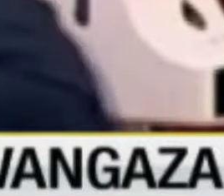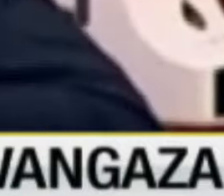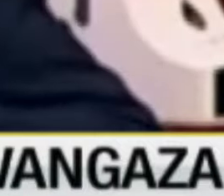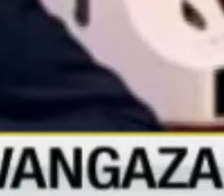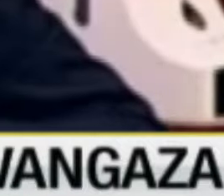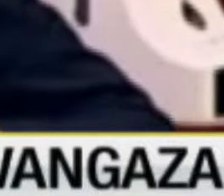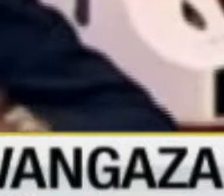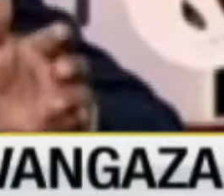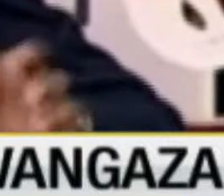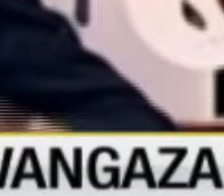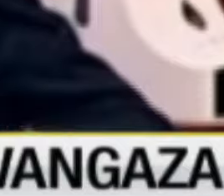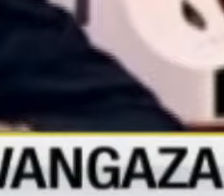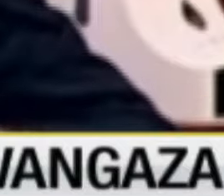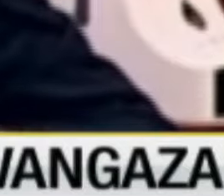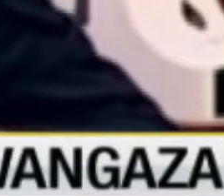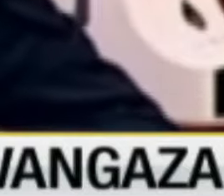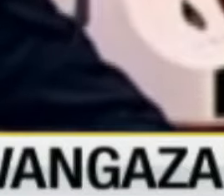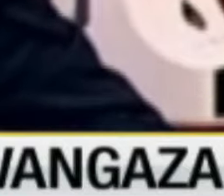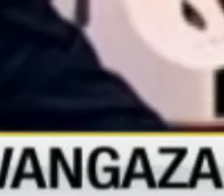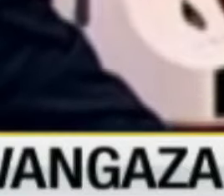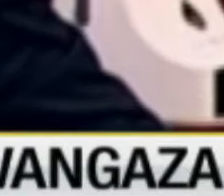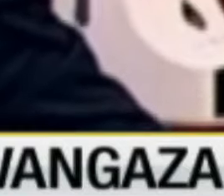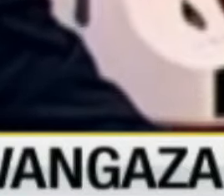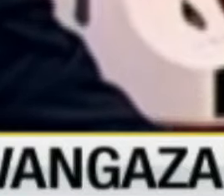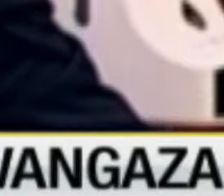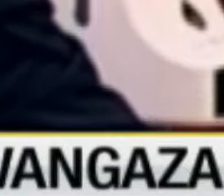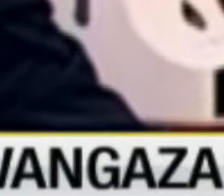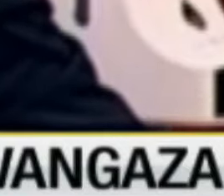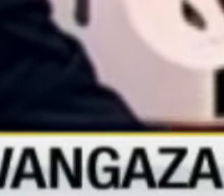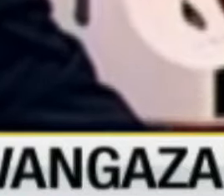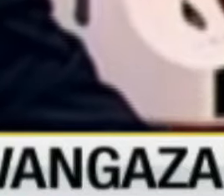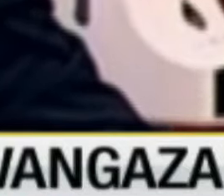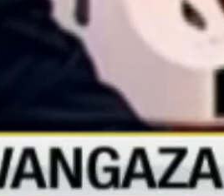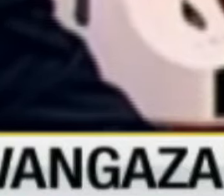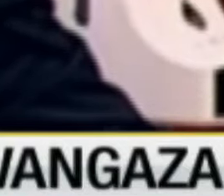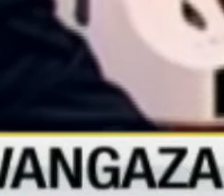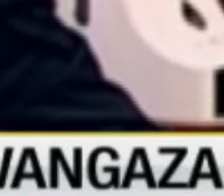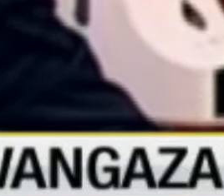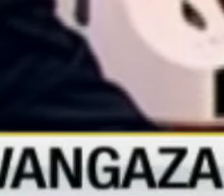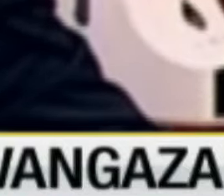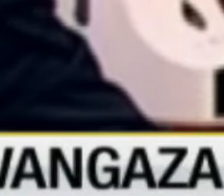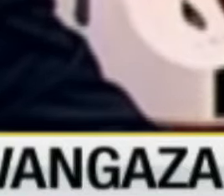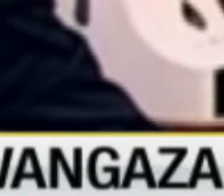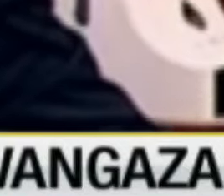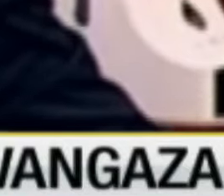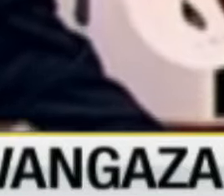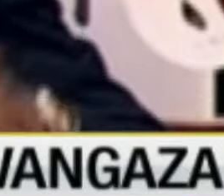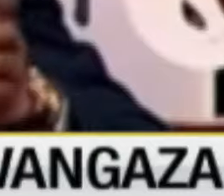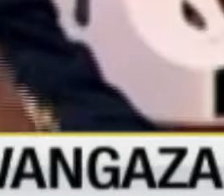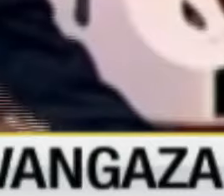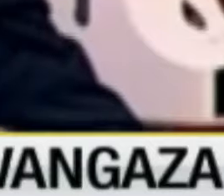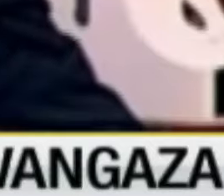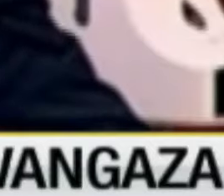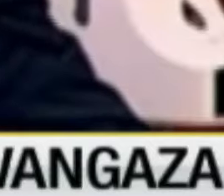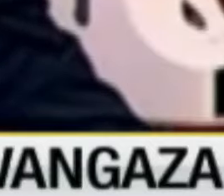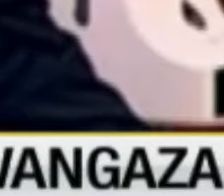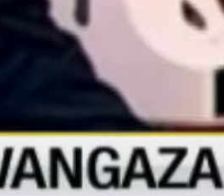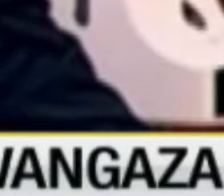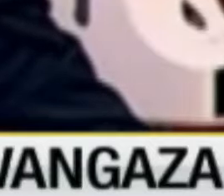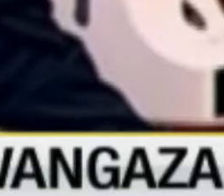And even in her own response, she says that she's a woman governor, and we appreciate